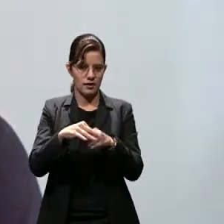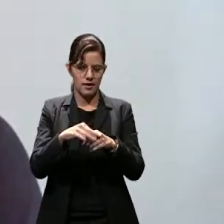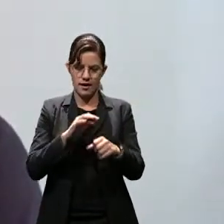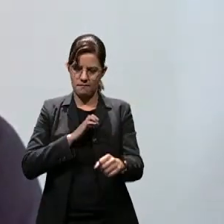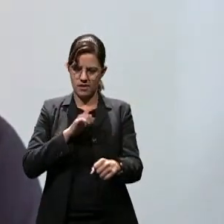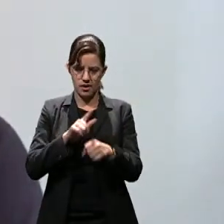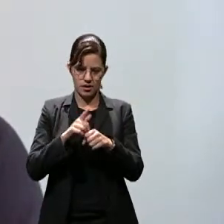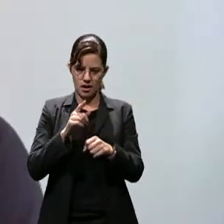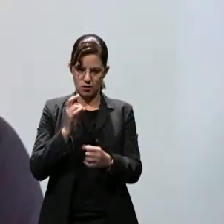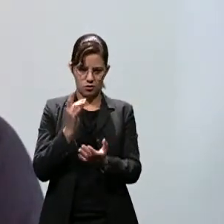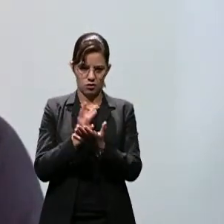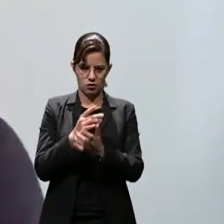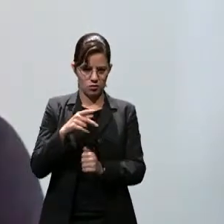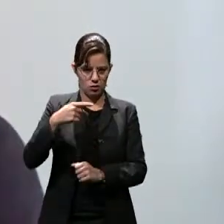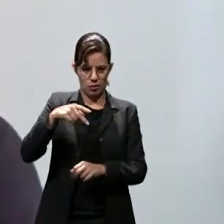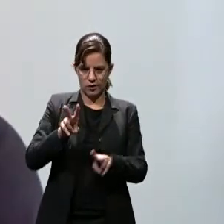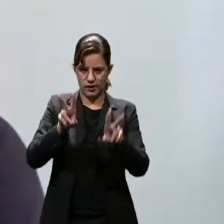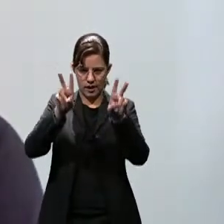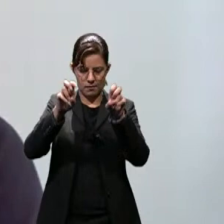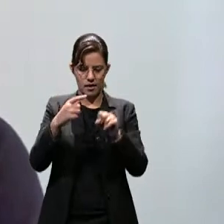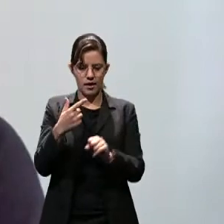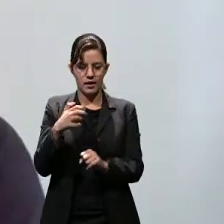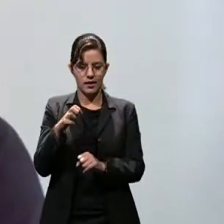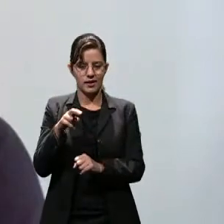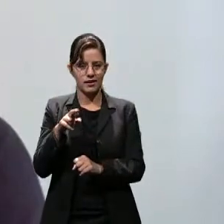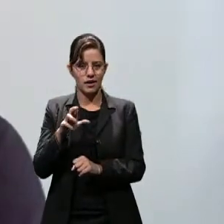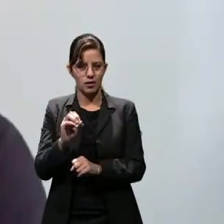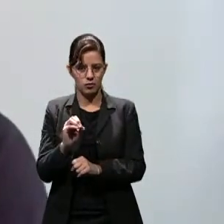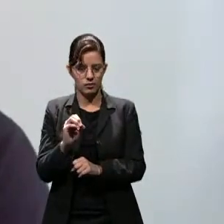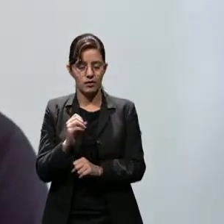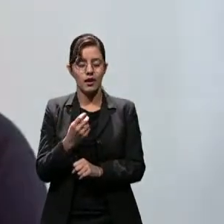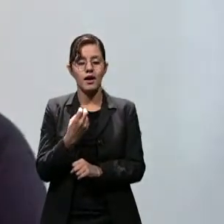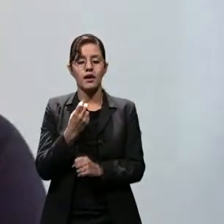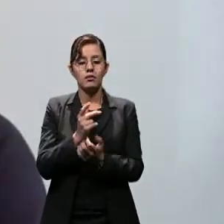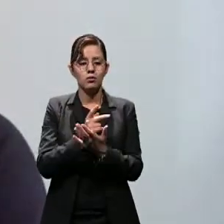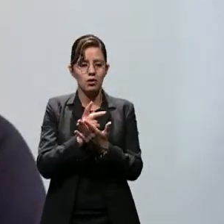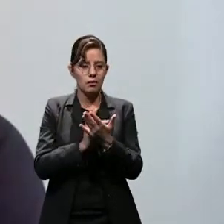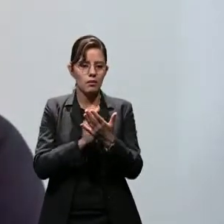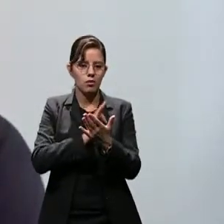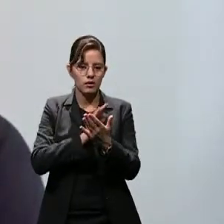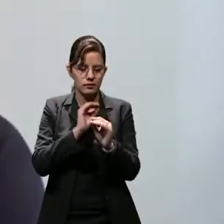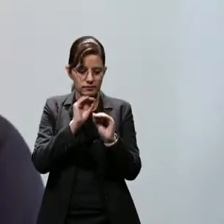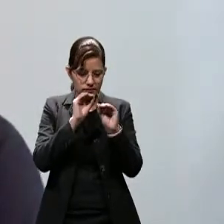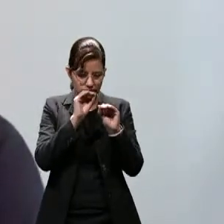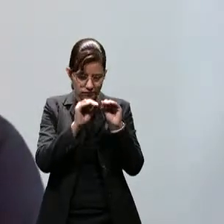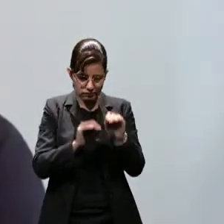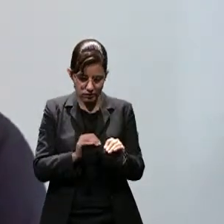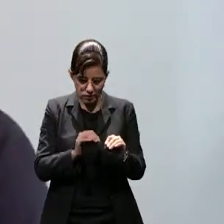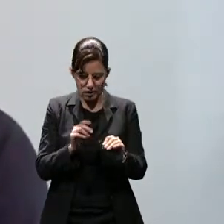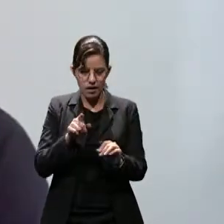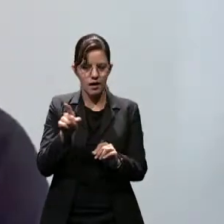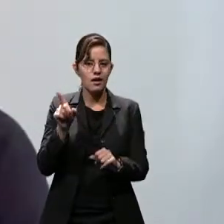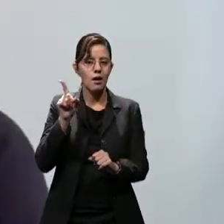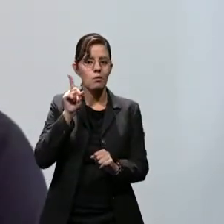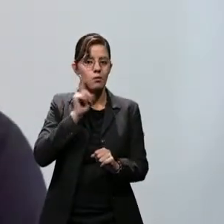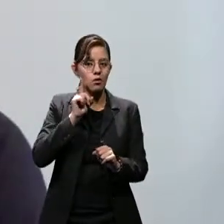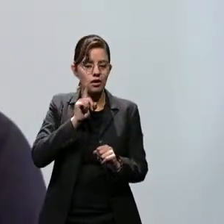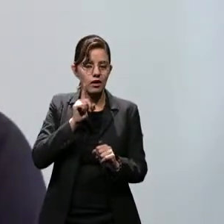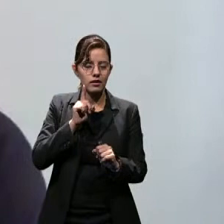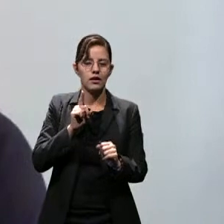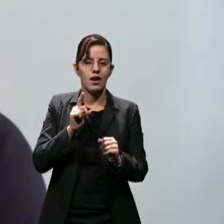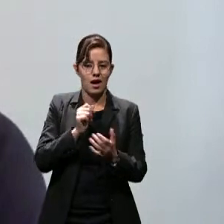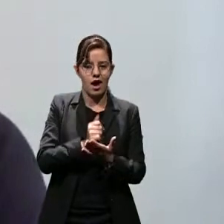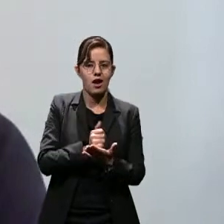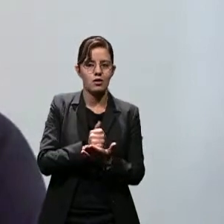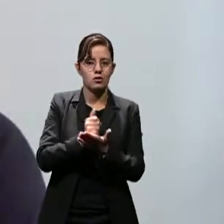This allows us to create institutional centers for programs to promote political participation of